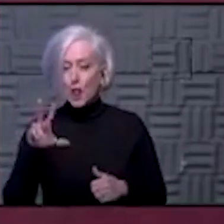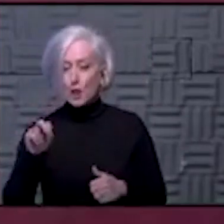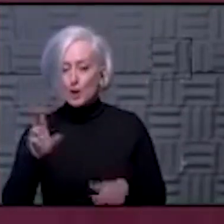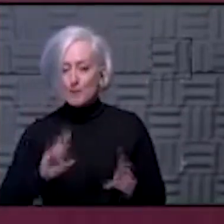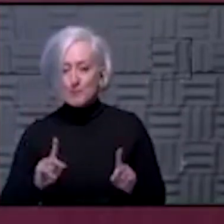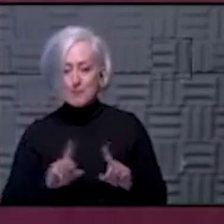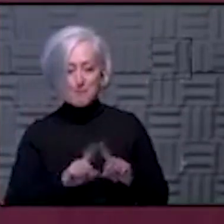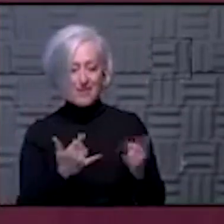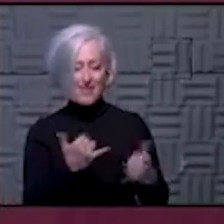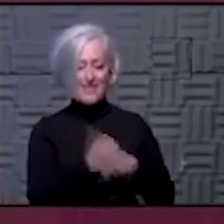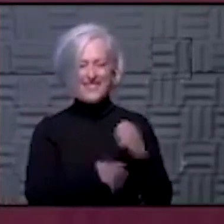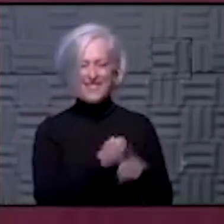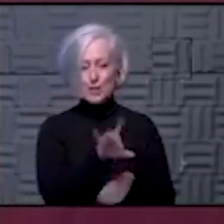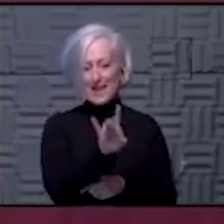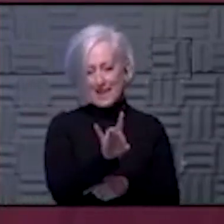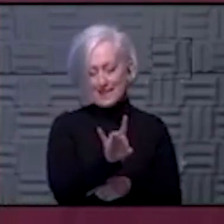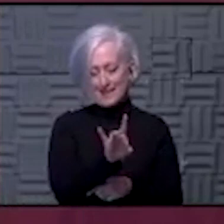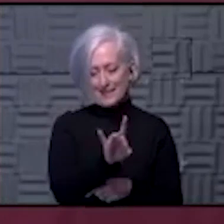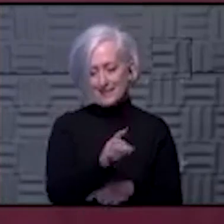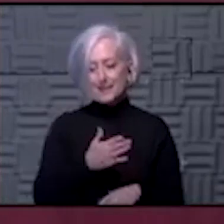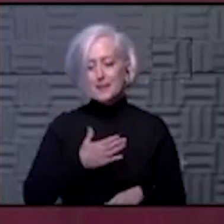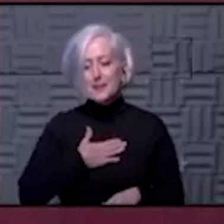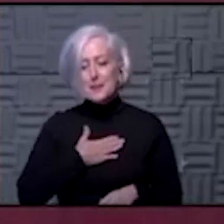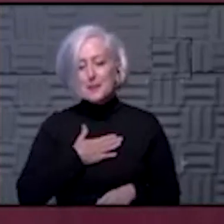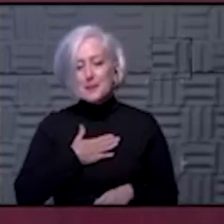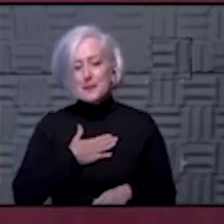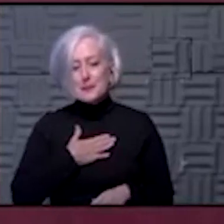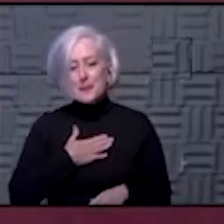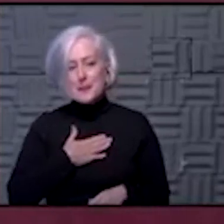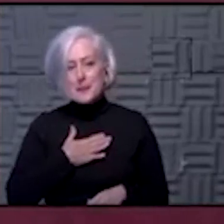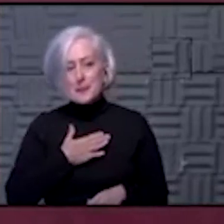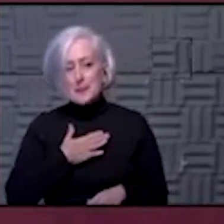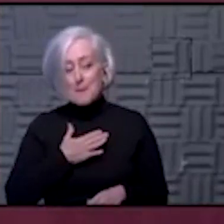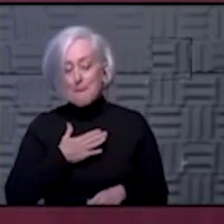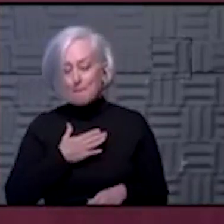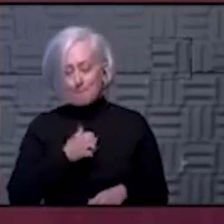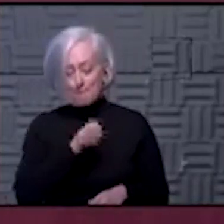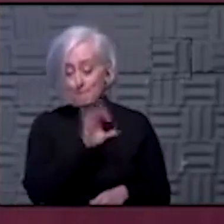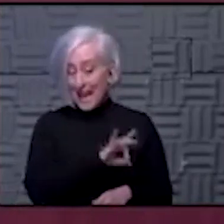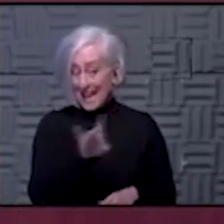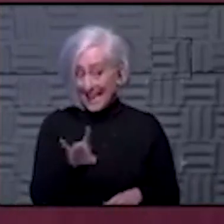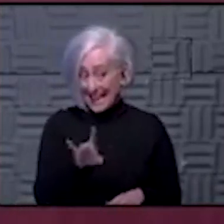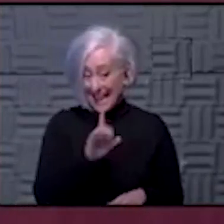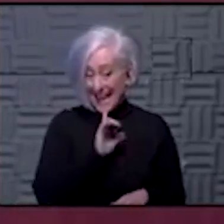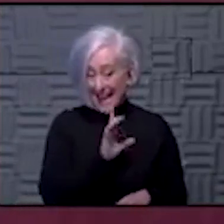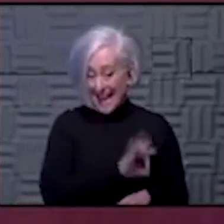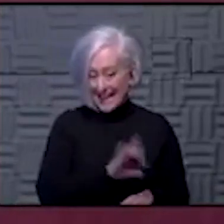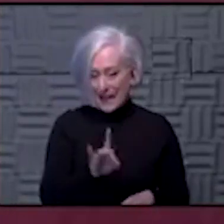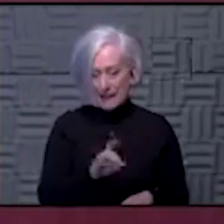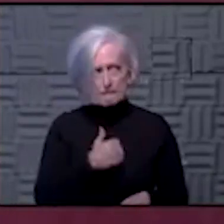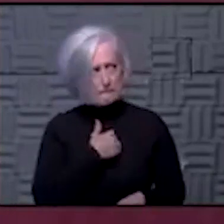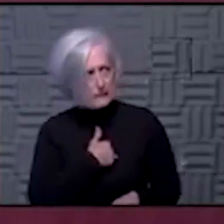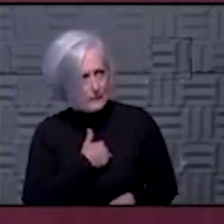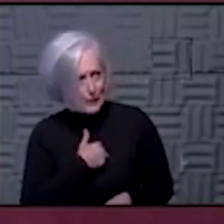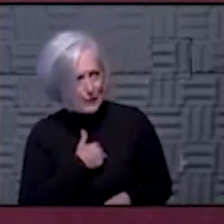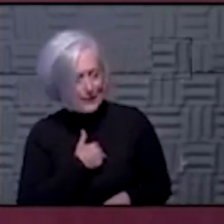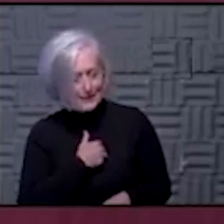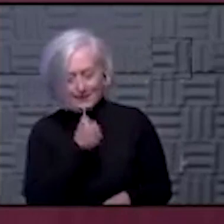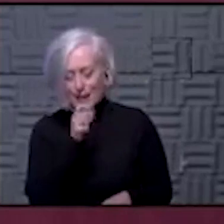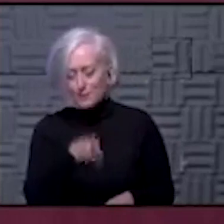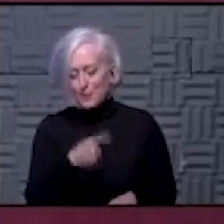to 8 this year. My 88-year-old, I'm not supposed to say her age anymore on the air, folks. I apologize to